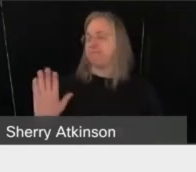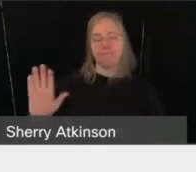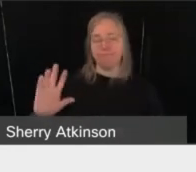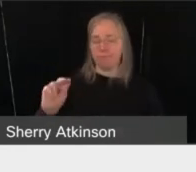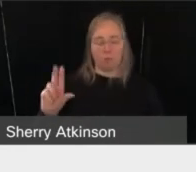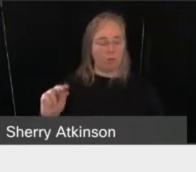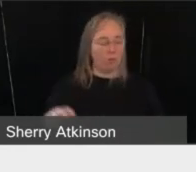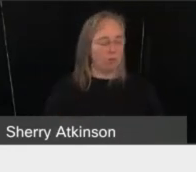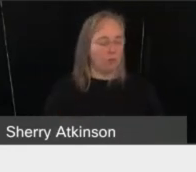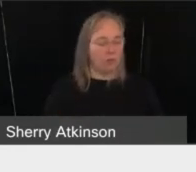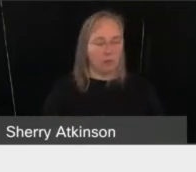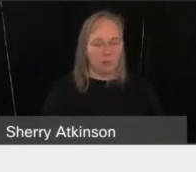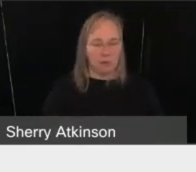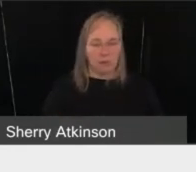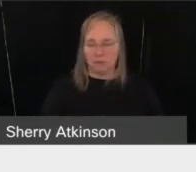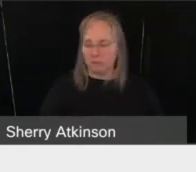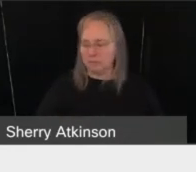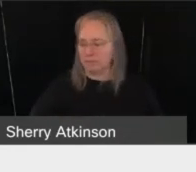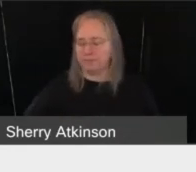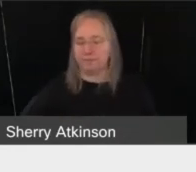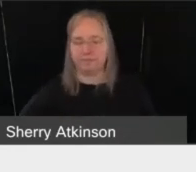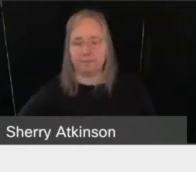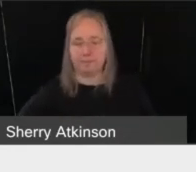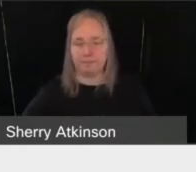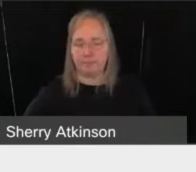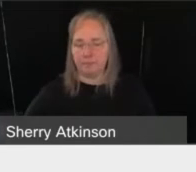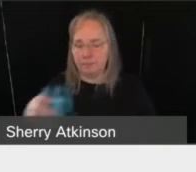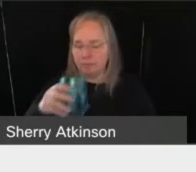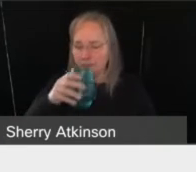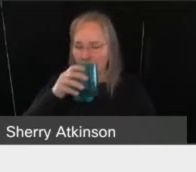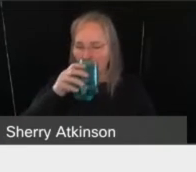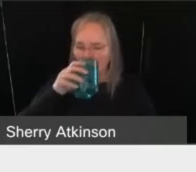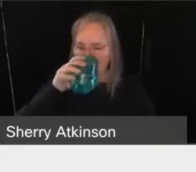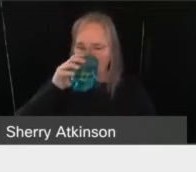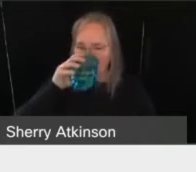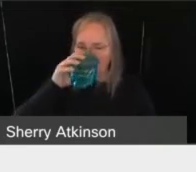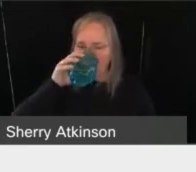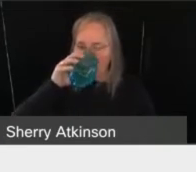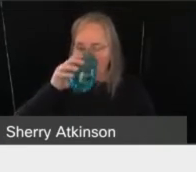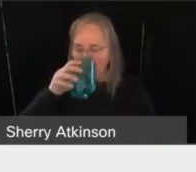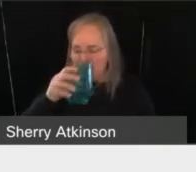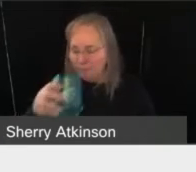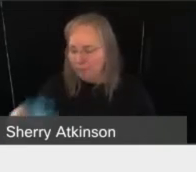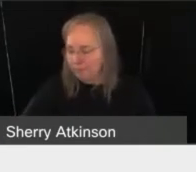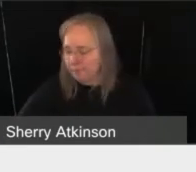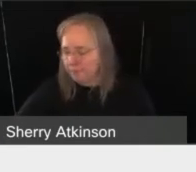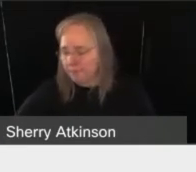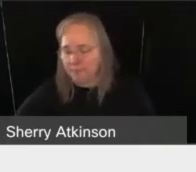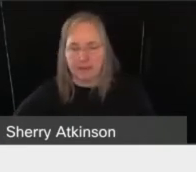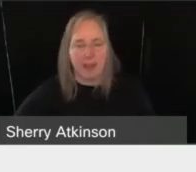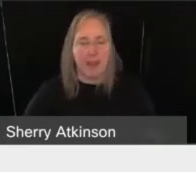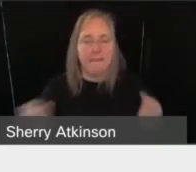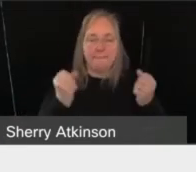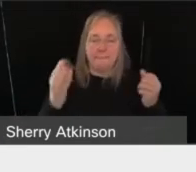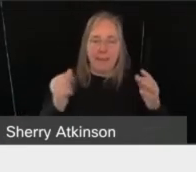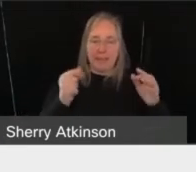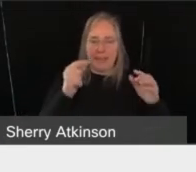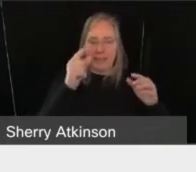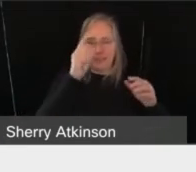It's a lot of those areas. I mean, we've treated temporarily with, you know, the ceiling joints.